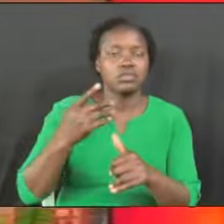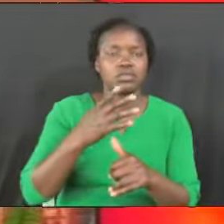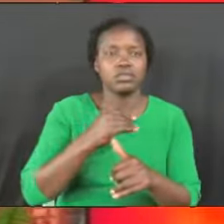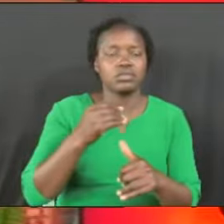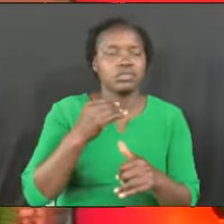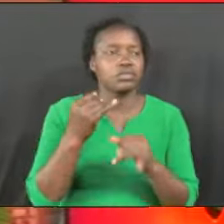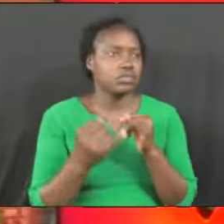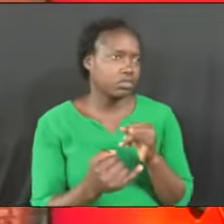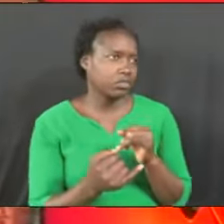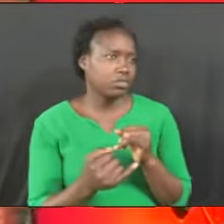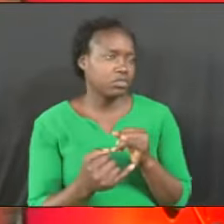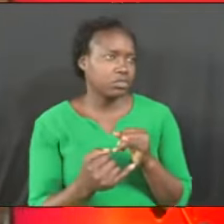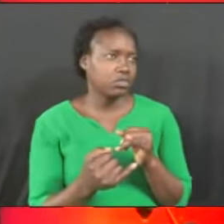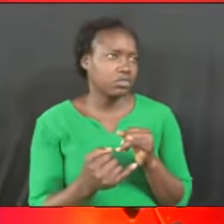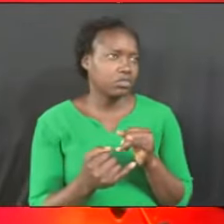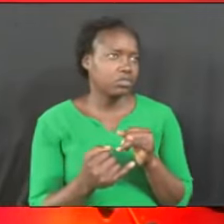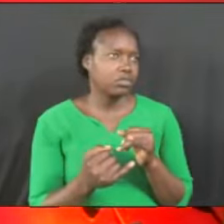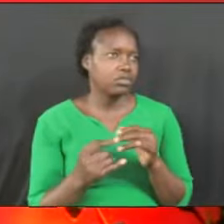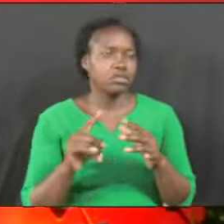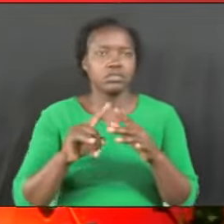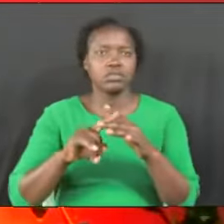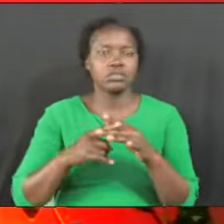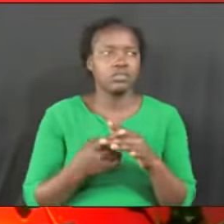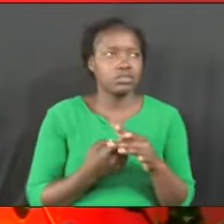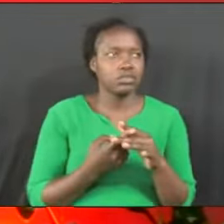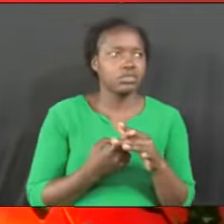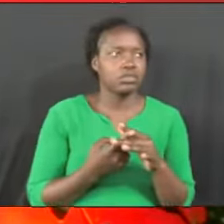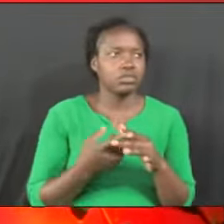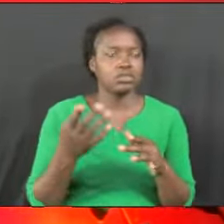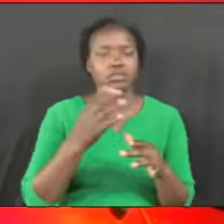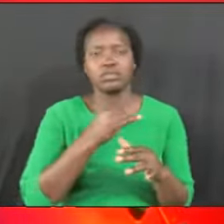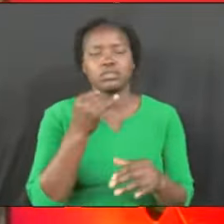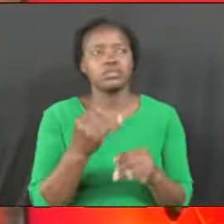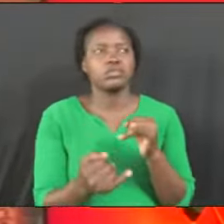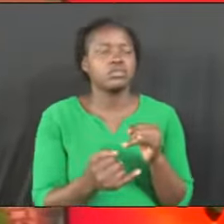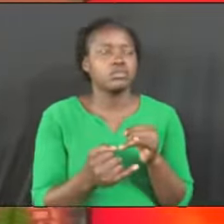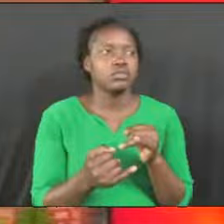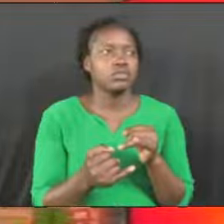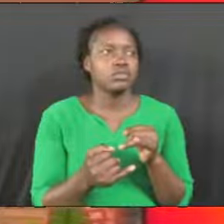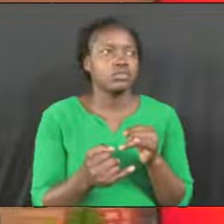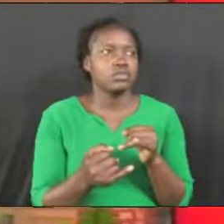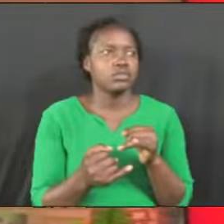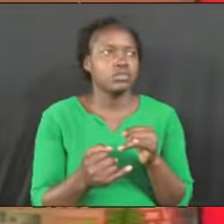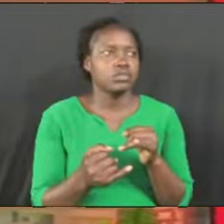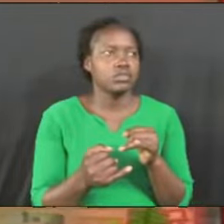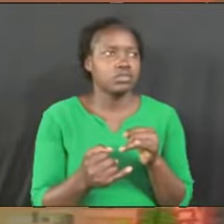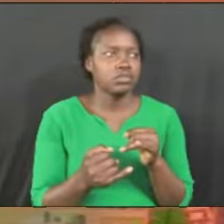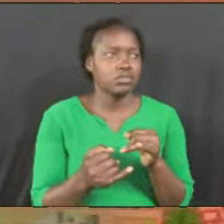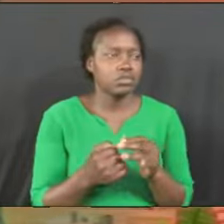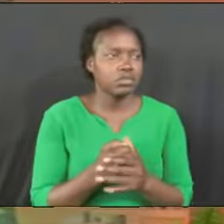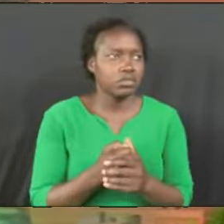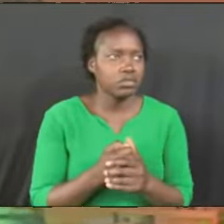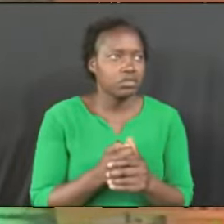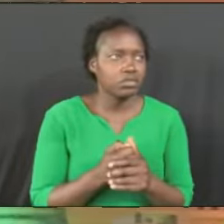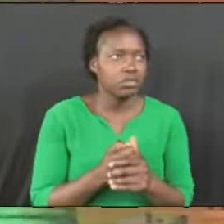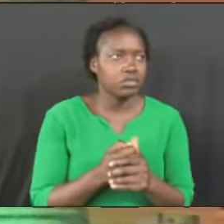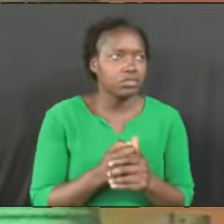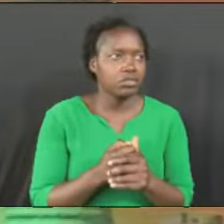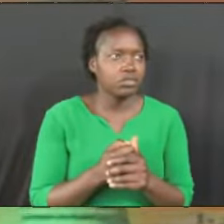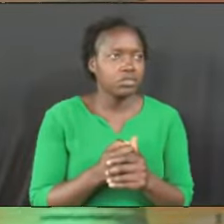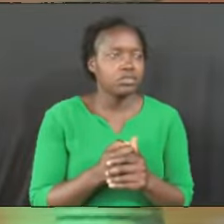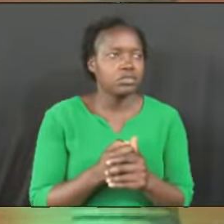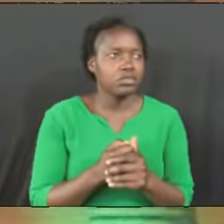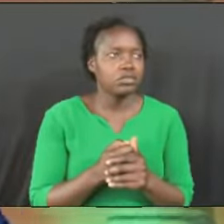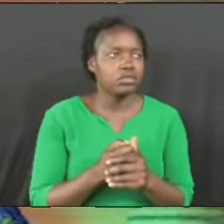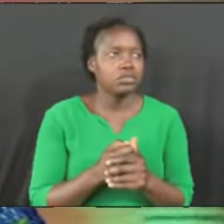and He is the Omega. He is the beginning and He is the end.